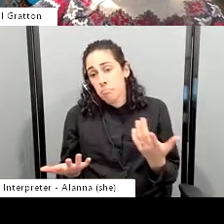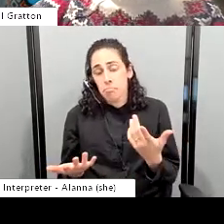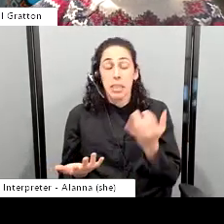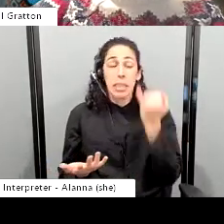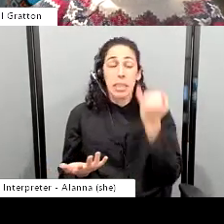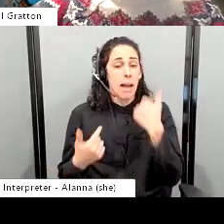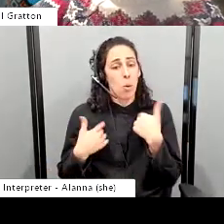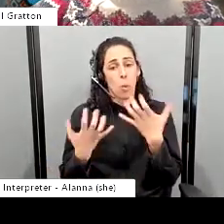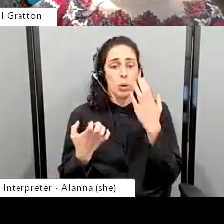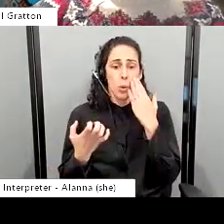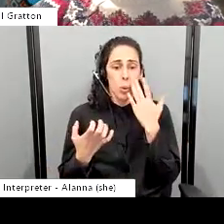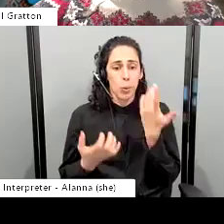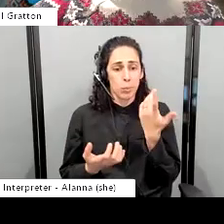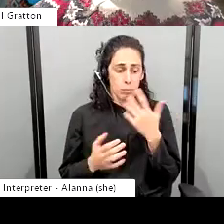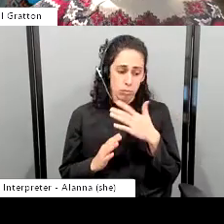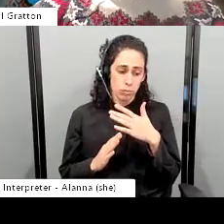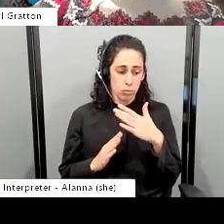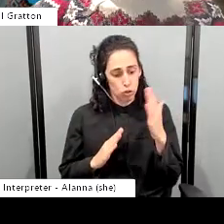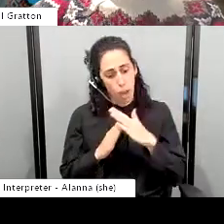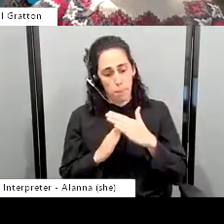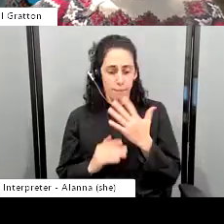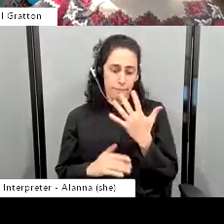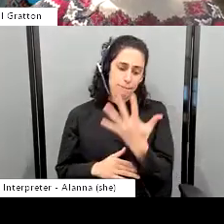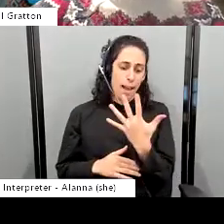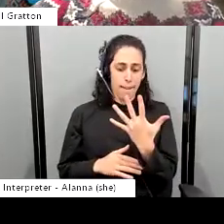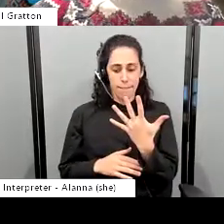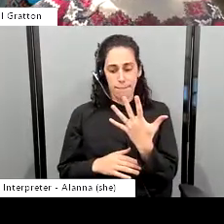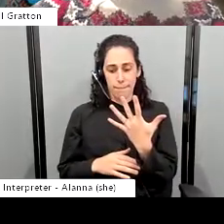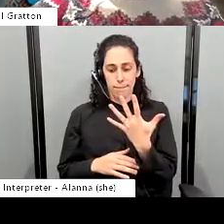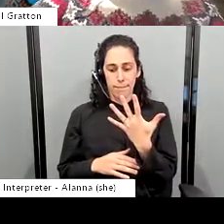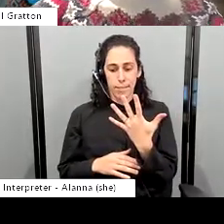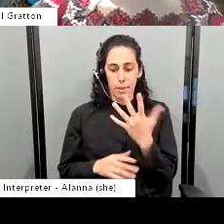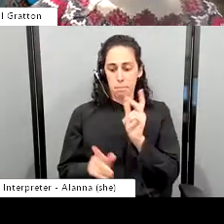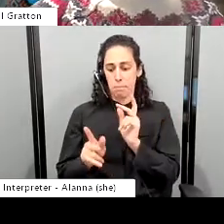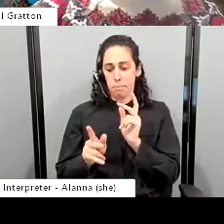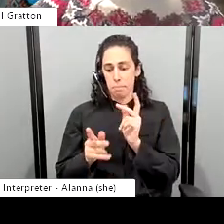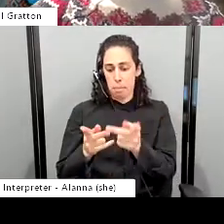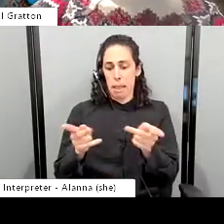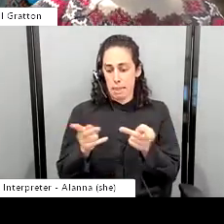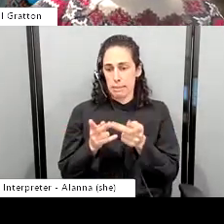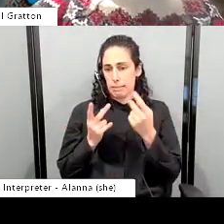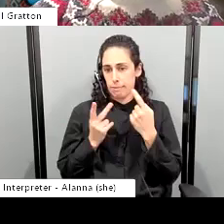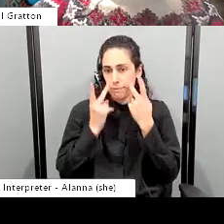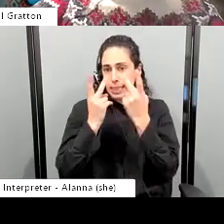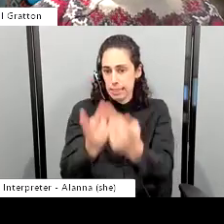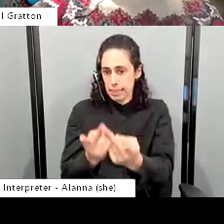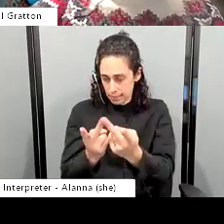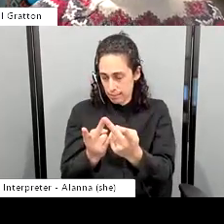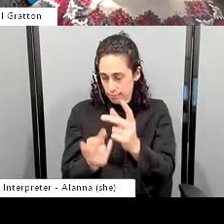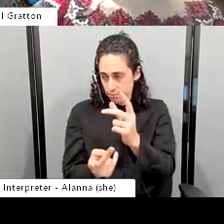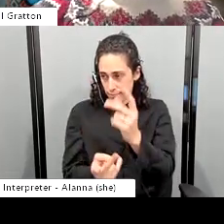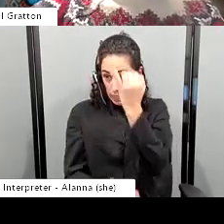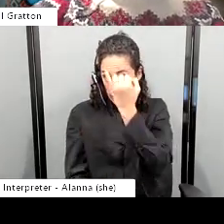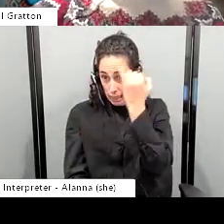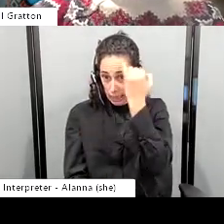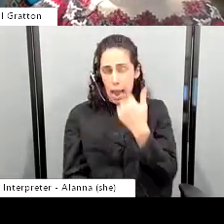because there's probably some really good websites that are going to give me the top, things to see in Italy. But there's other things that you can do on ChatGPT that you could not